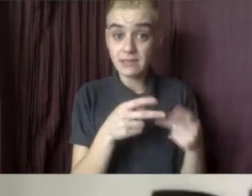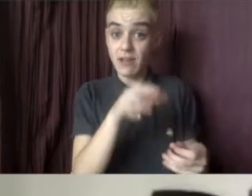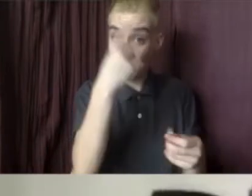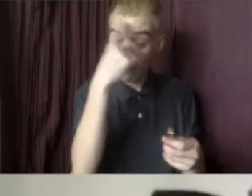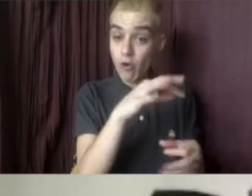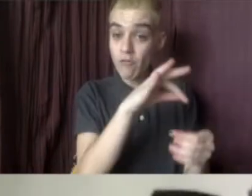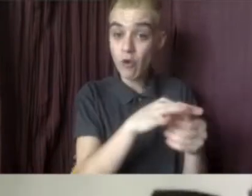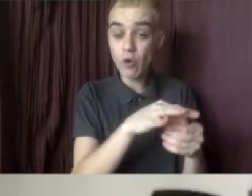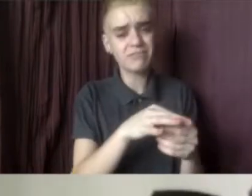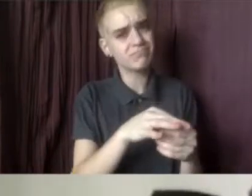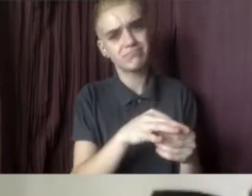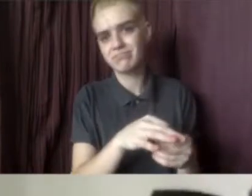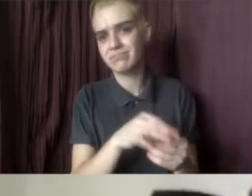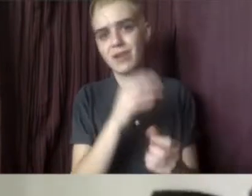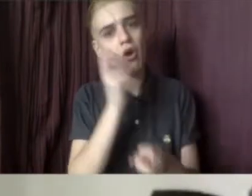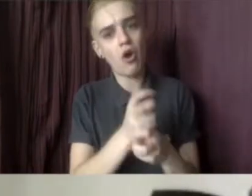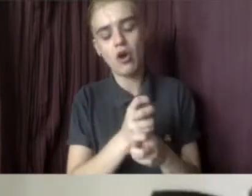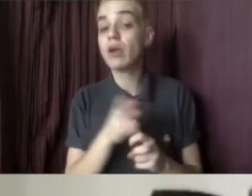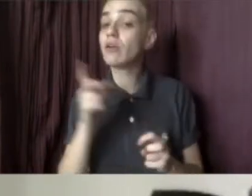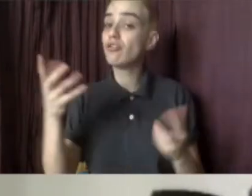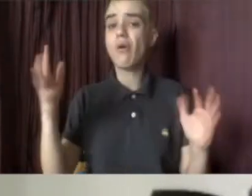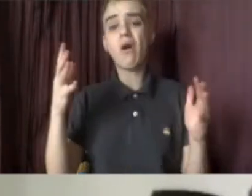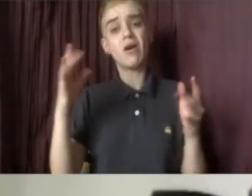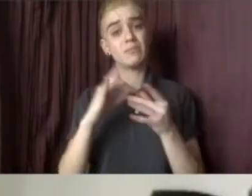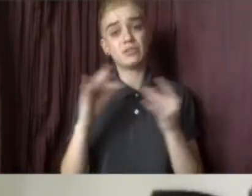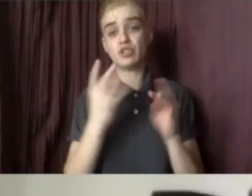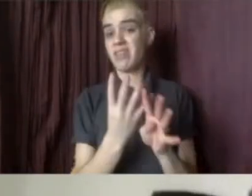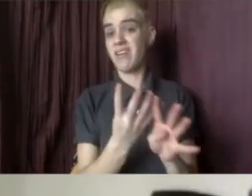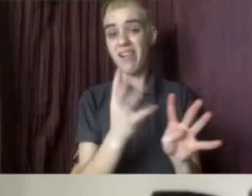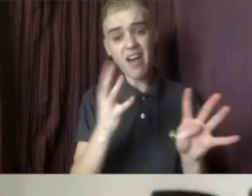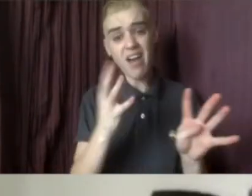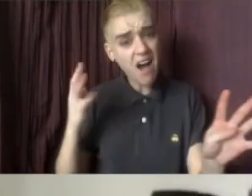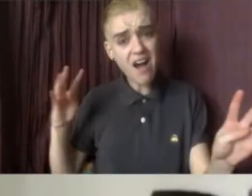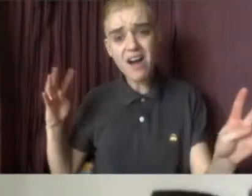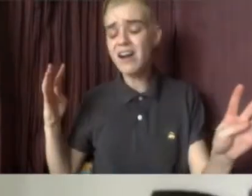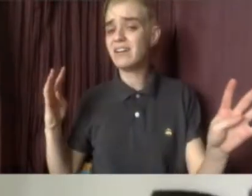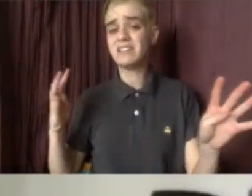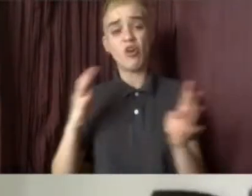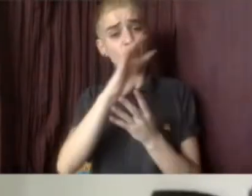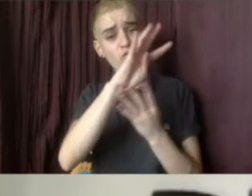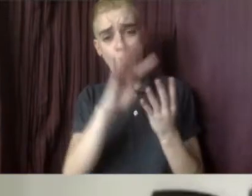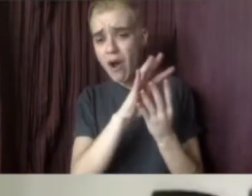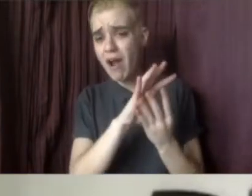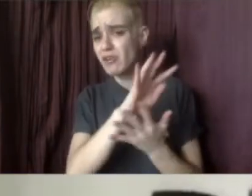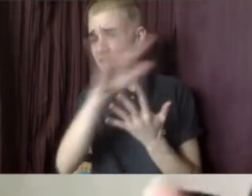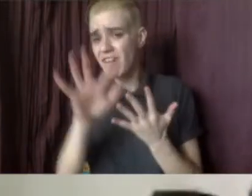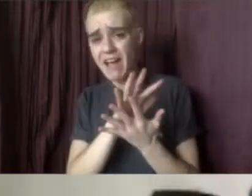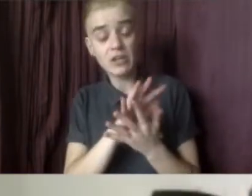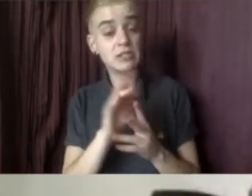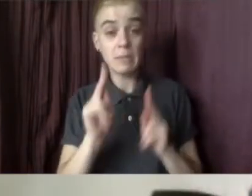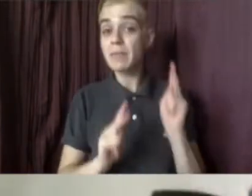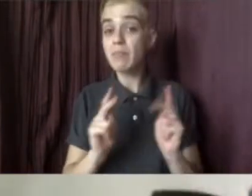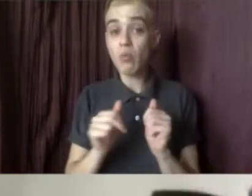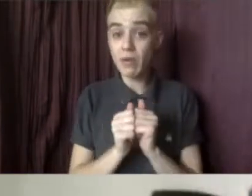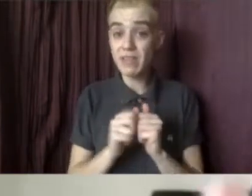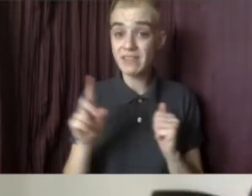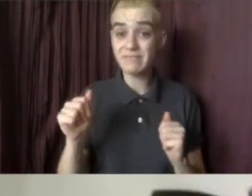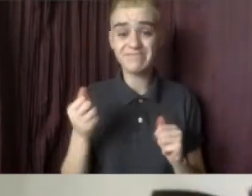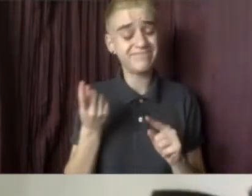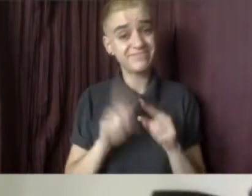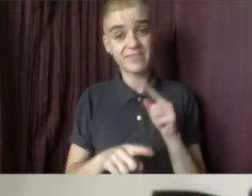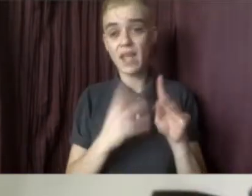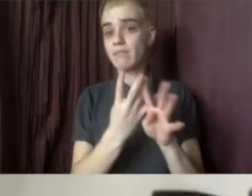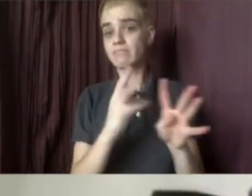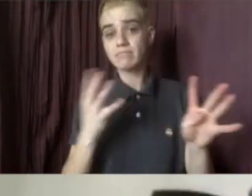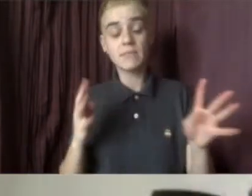sun, they need water. So there are some states who say, okay, if you have a disability, you can go to the front of the line,